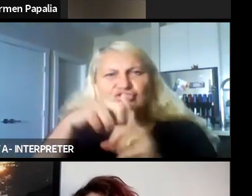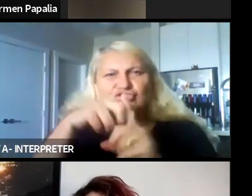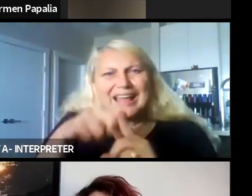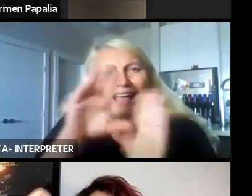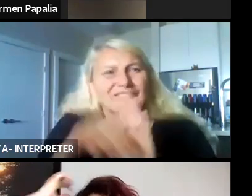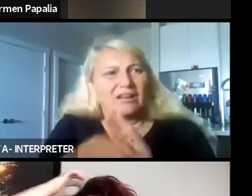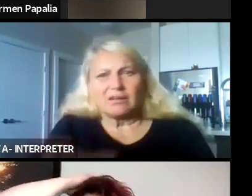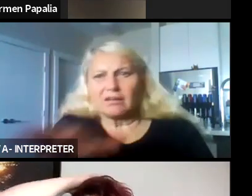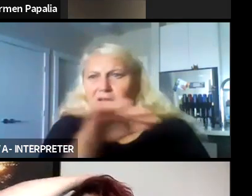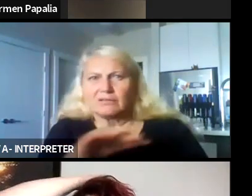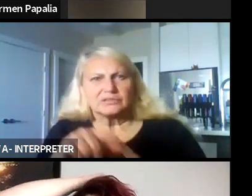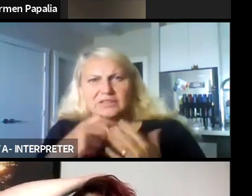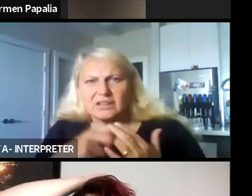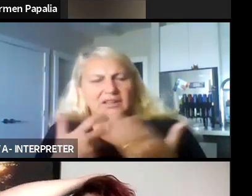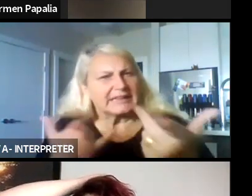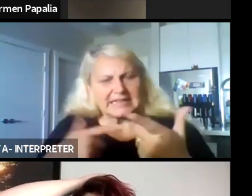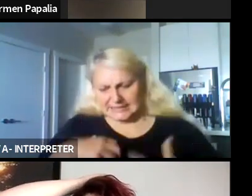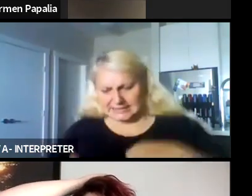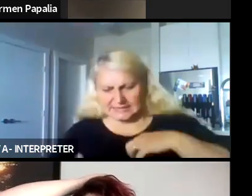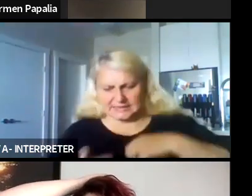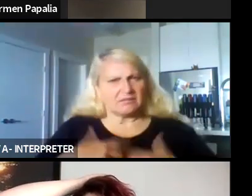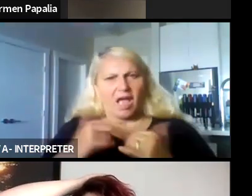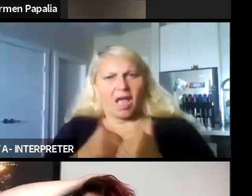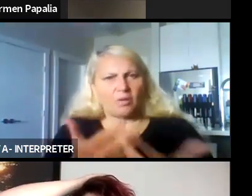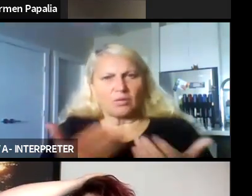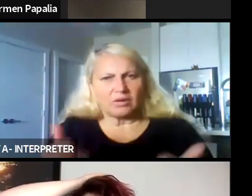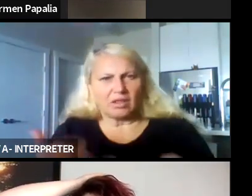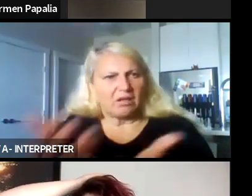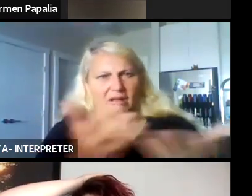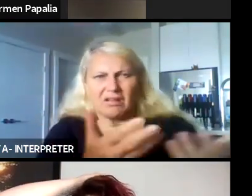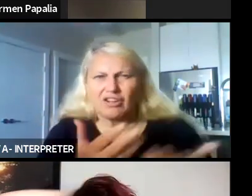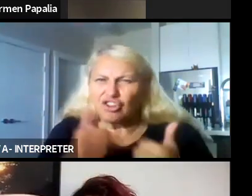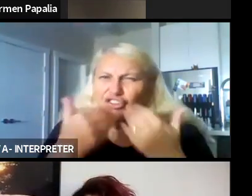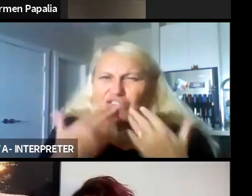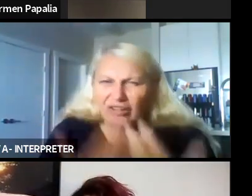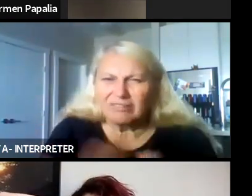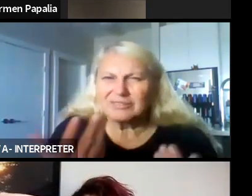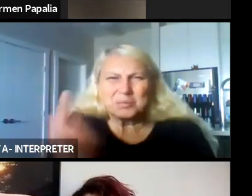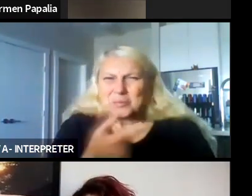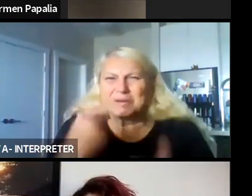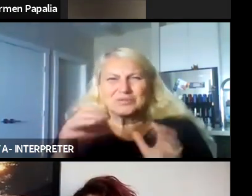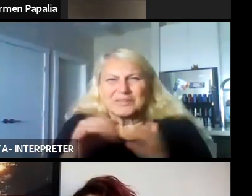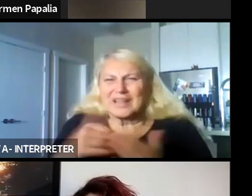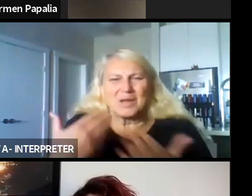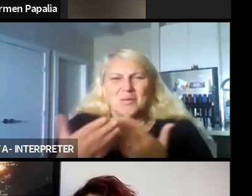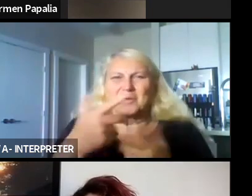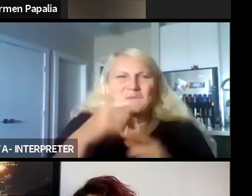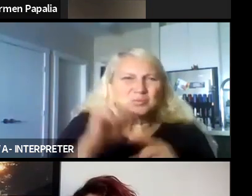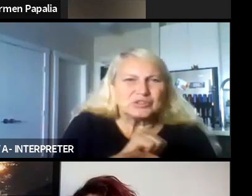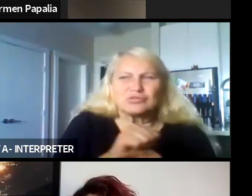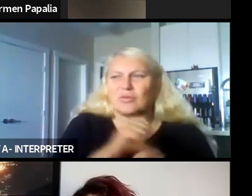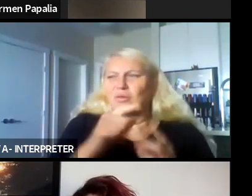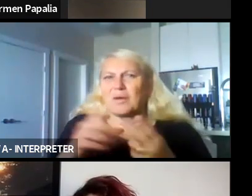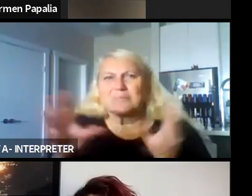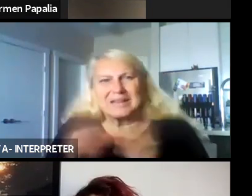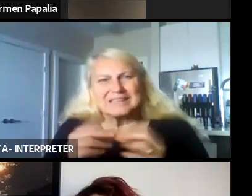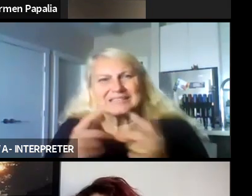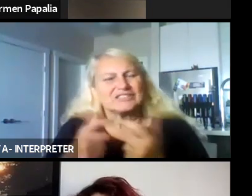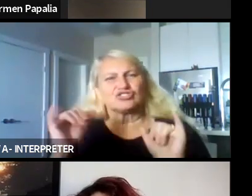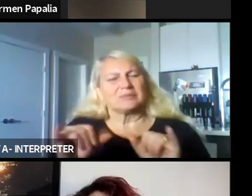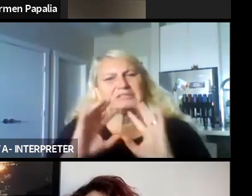like, we do that. Like rehearsals, meetings, everything is you get an hour to like sit around